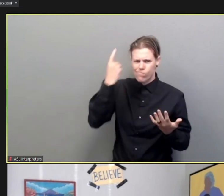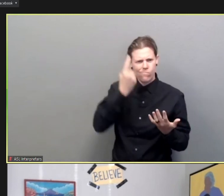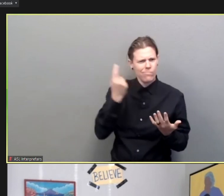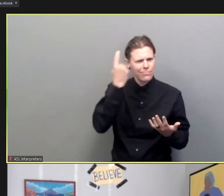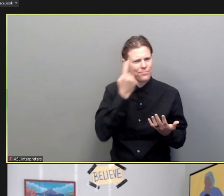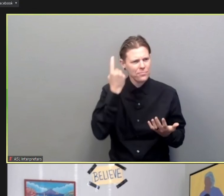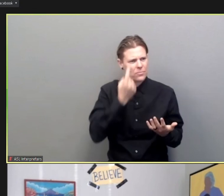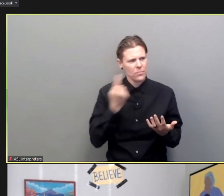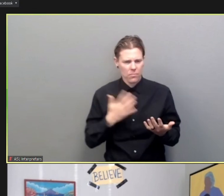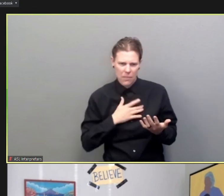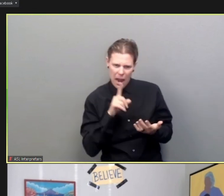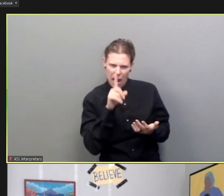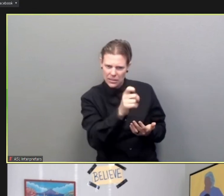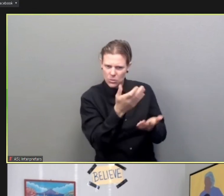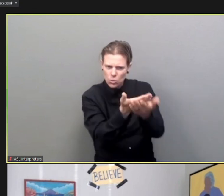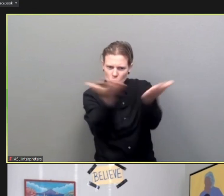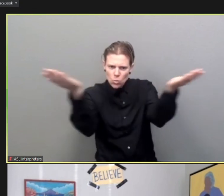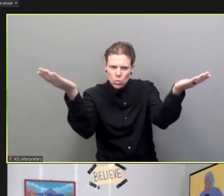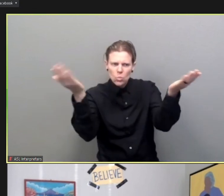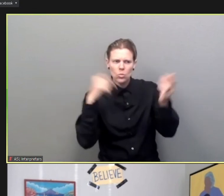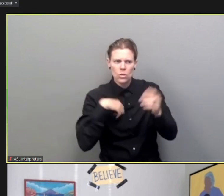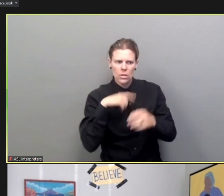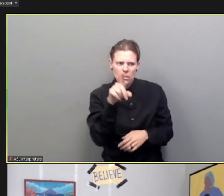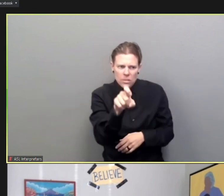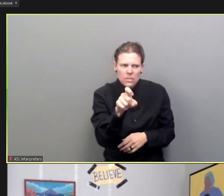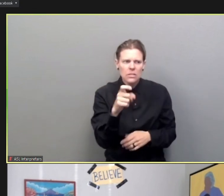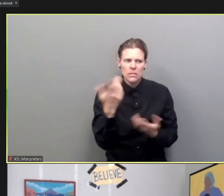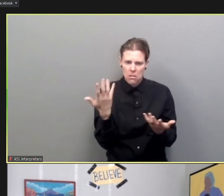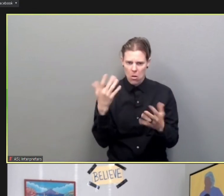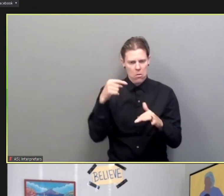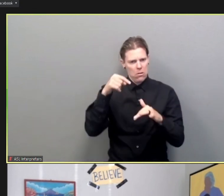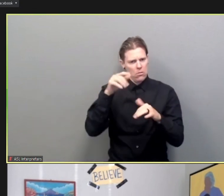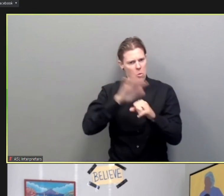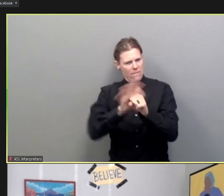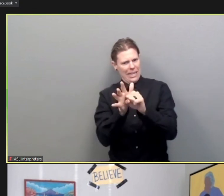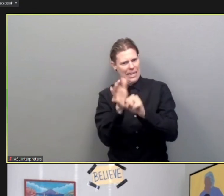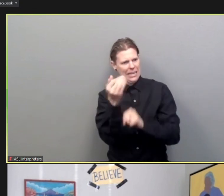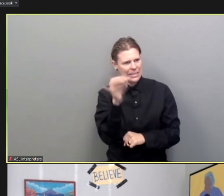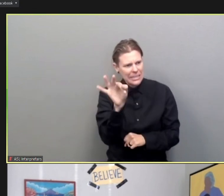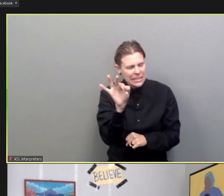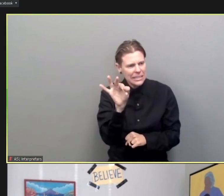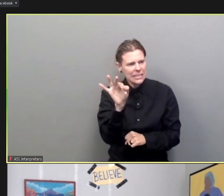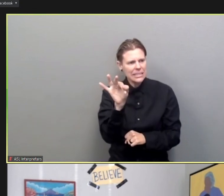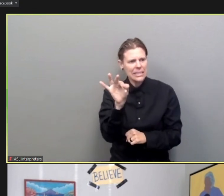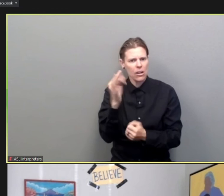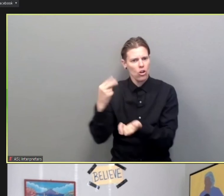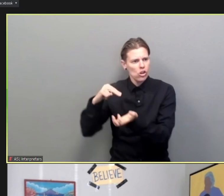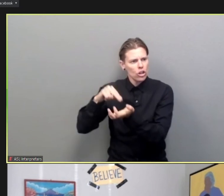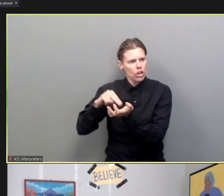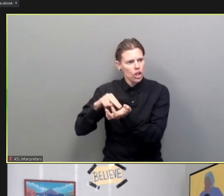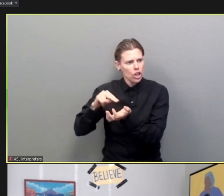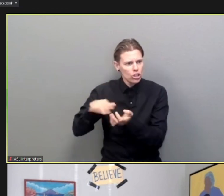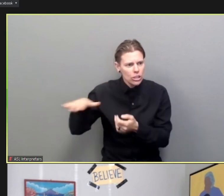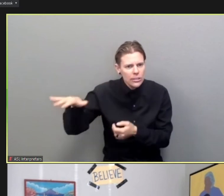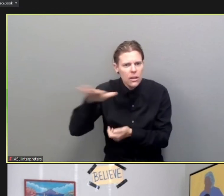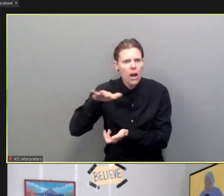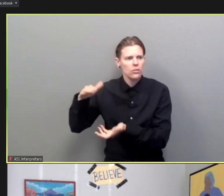of COVID-19, should unvaccinated nurses and other clinical staff be interacting with surgical